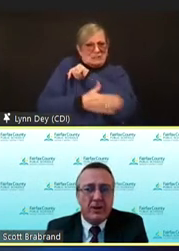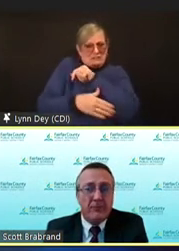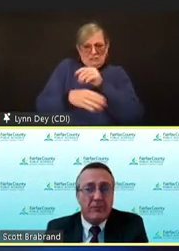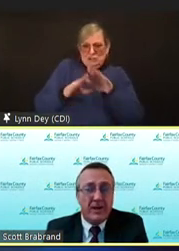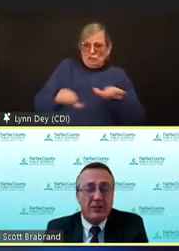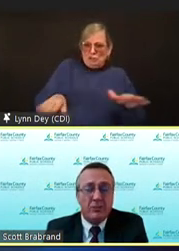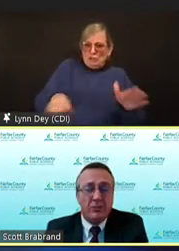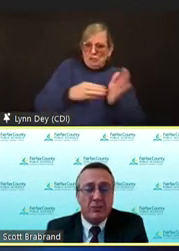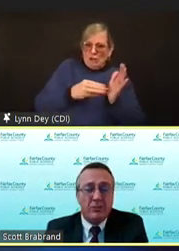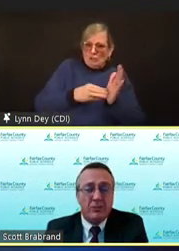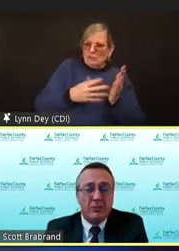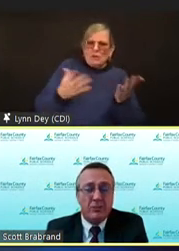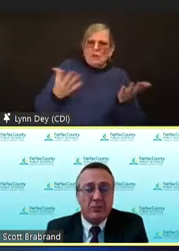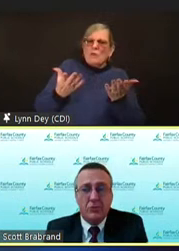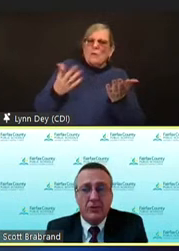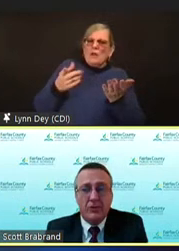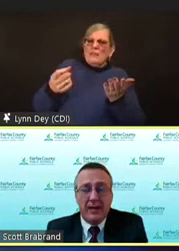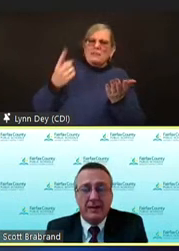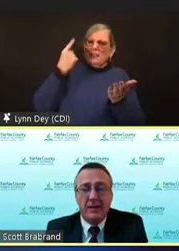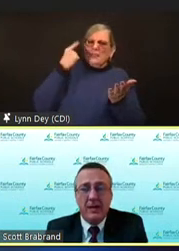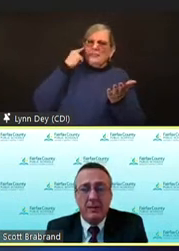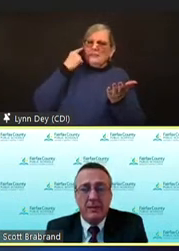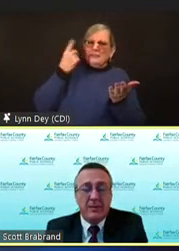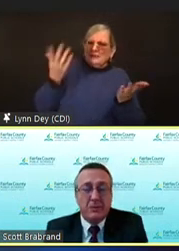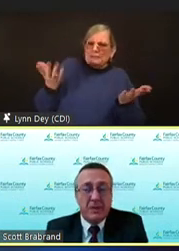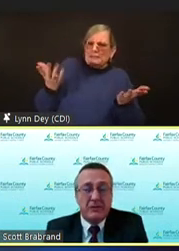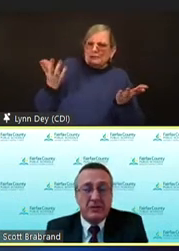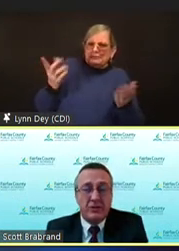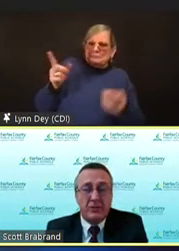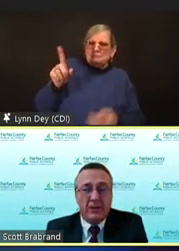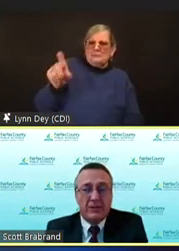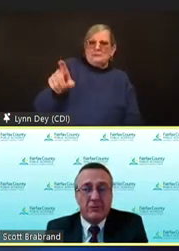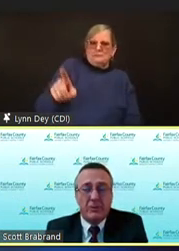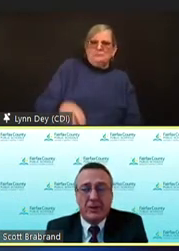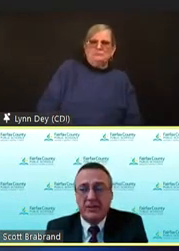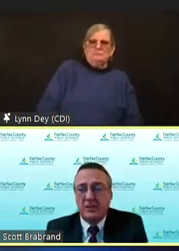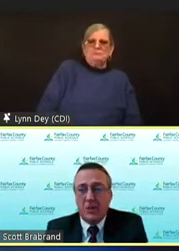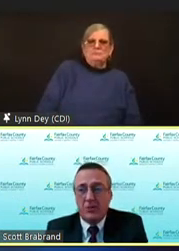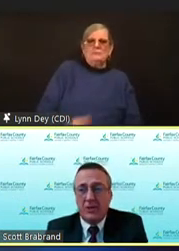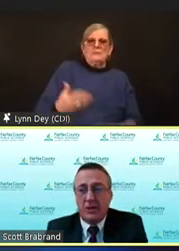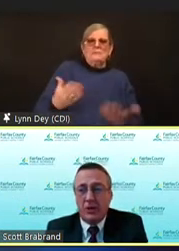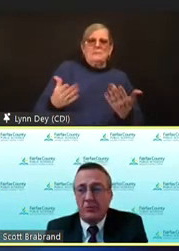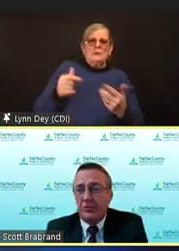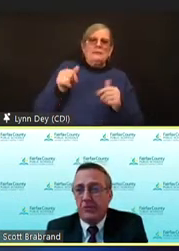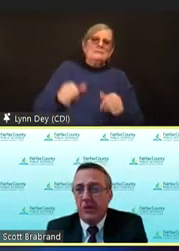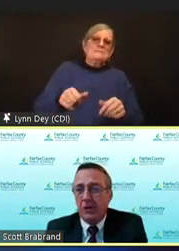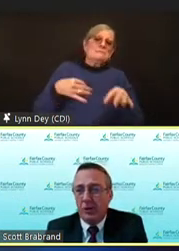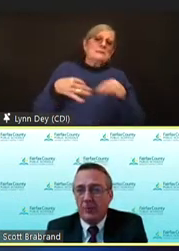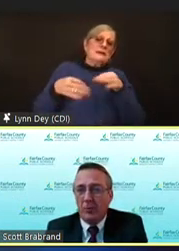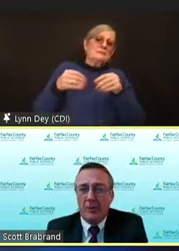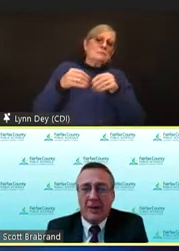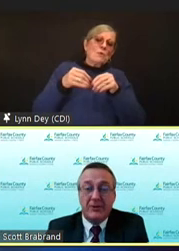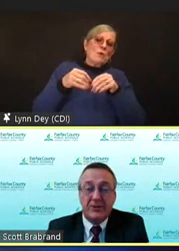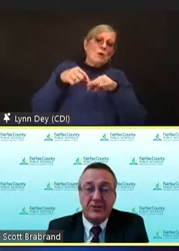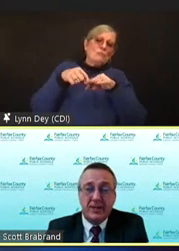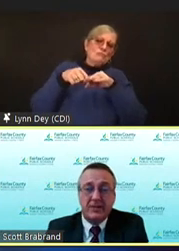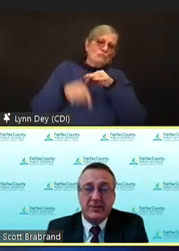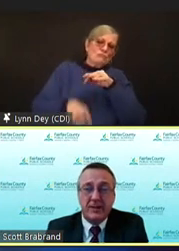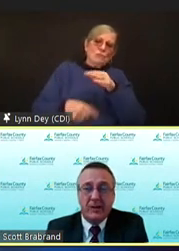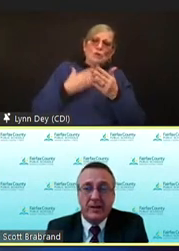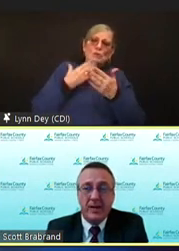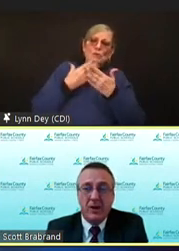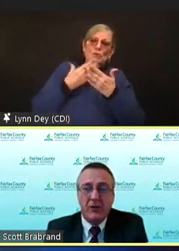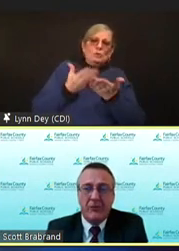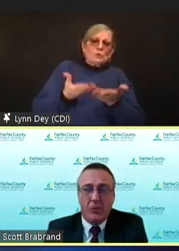issue of mask wearing at school, and maybe speak to some good places folks can go to learn more about the studies